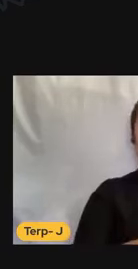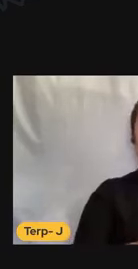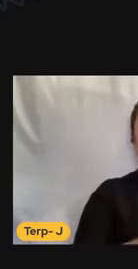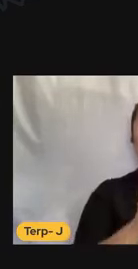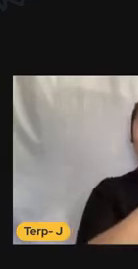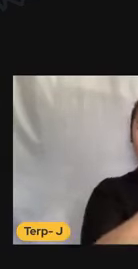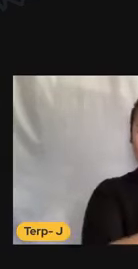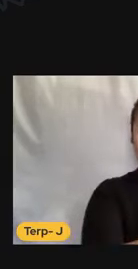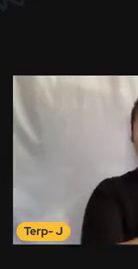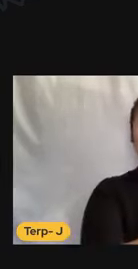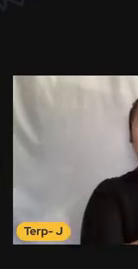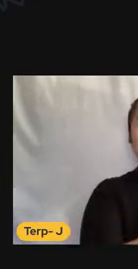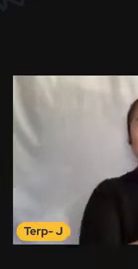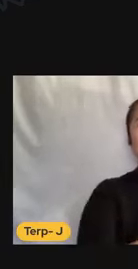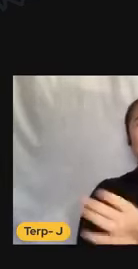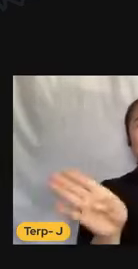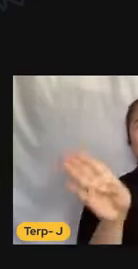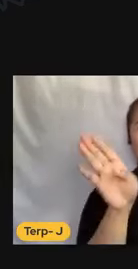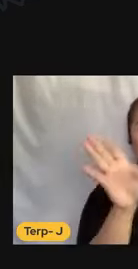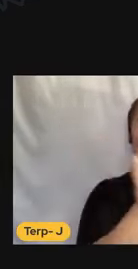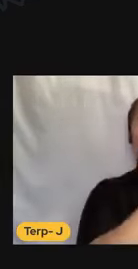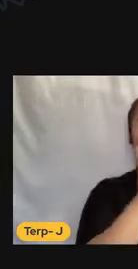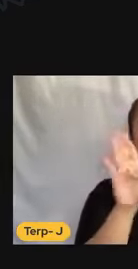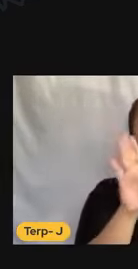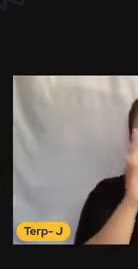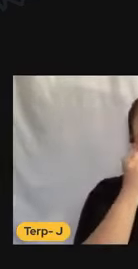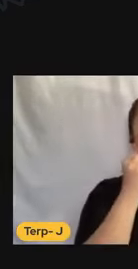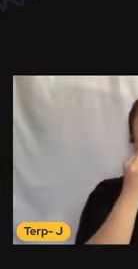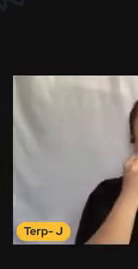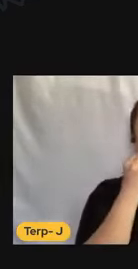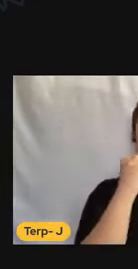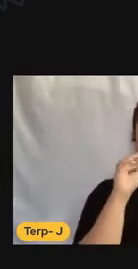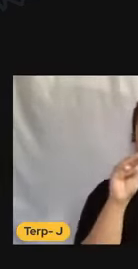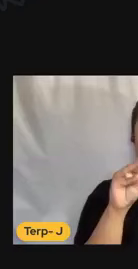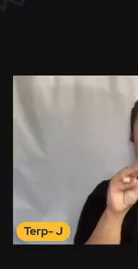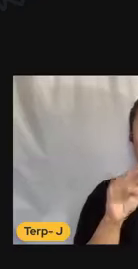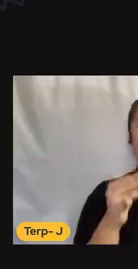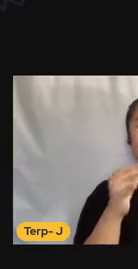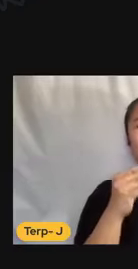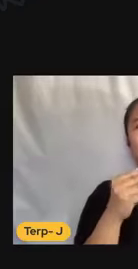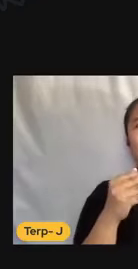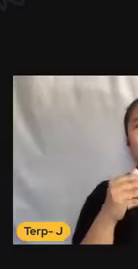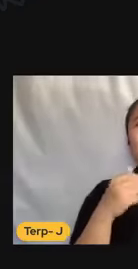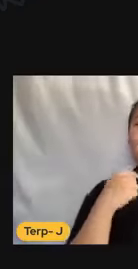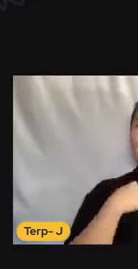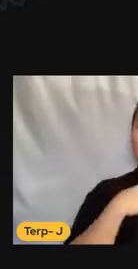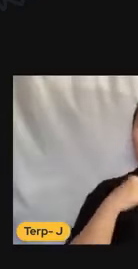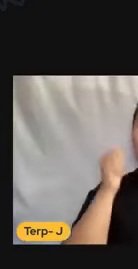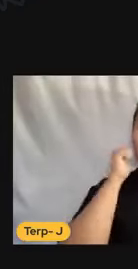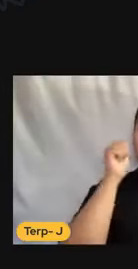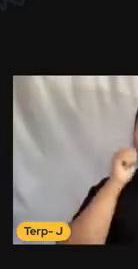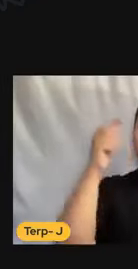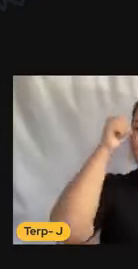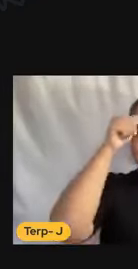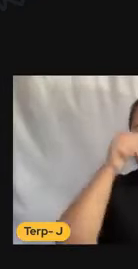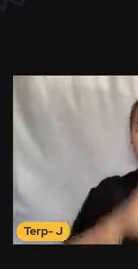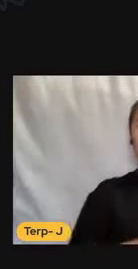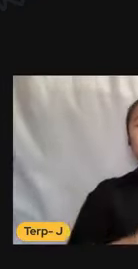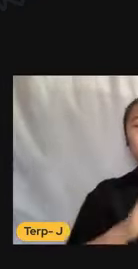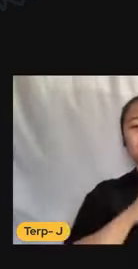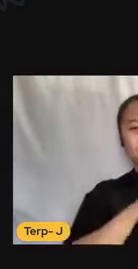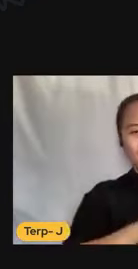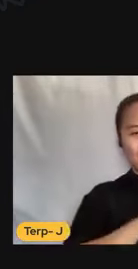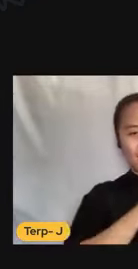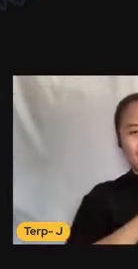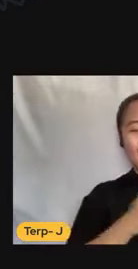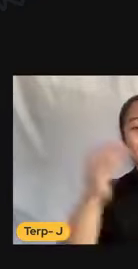remarks, right? At the end of the day, let us always remember to be kind. Do you know that